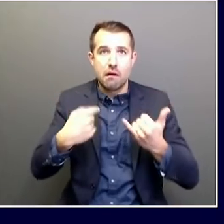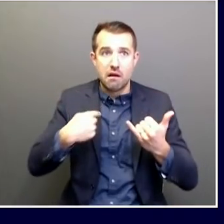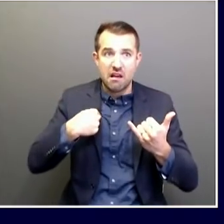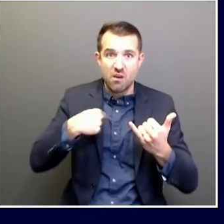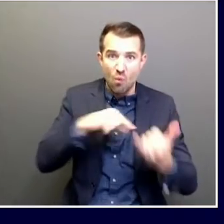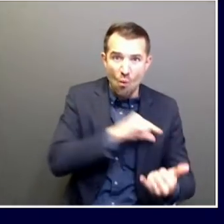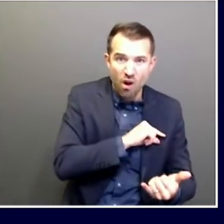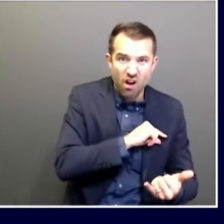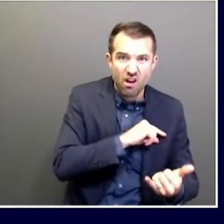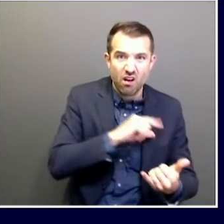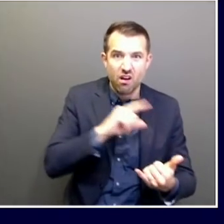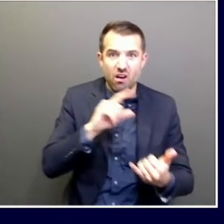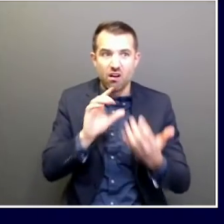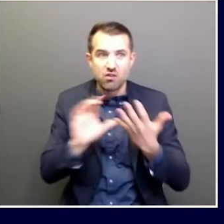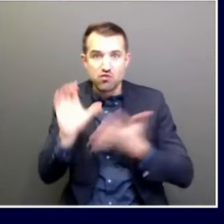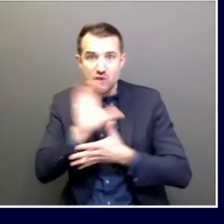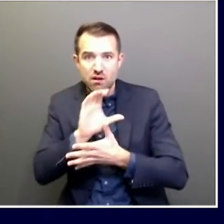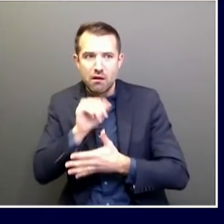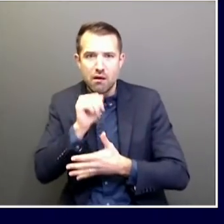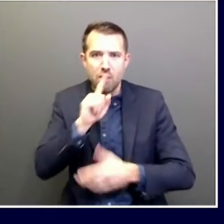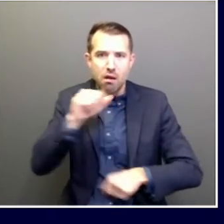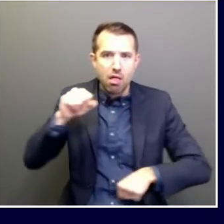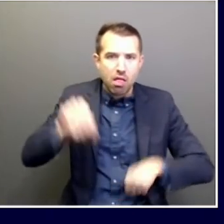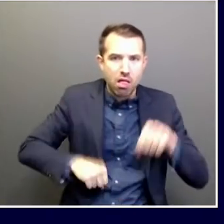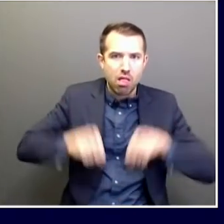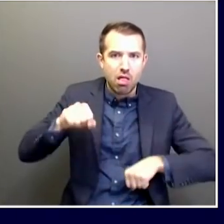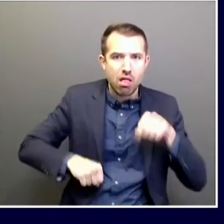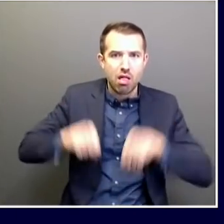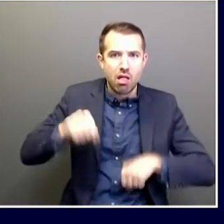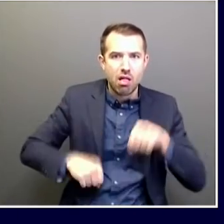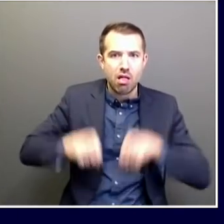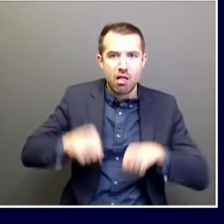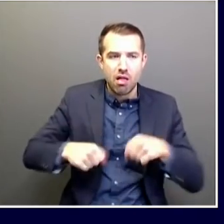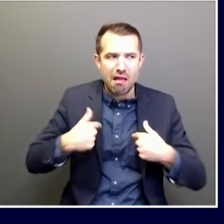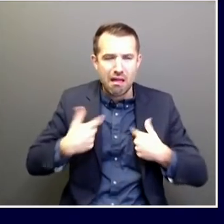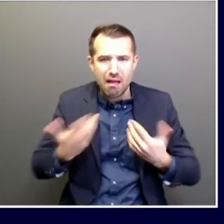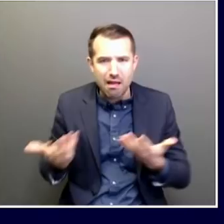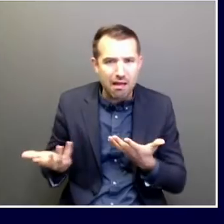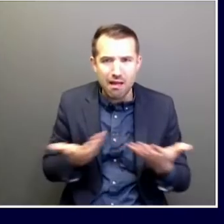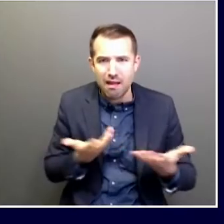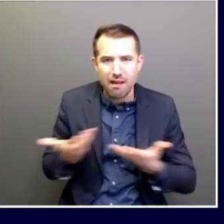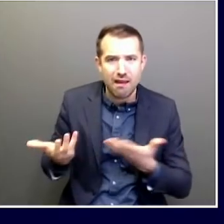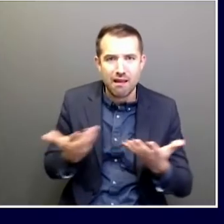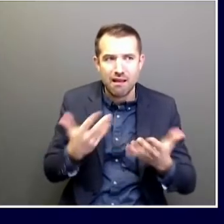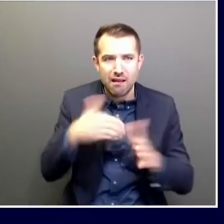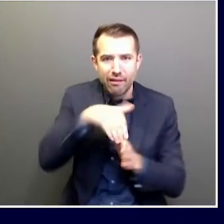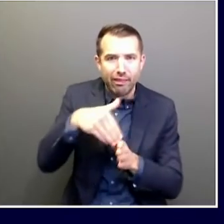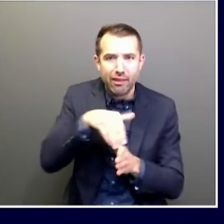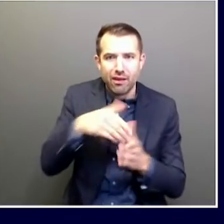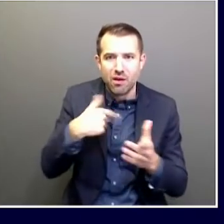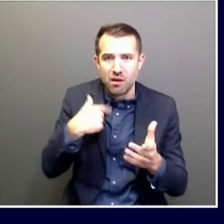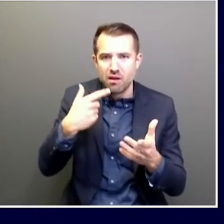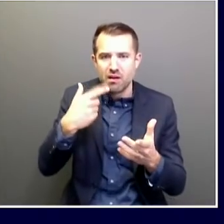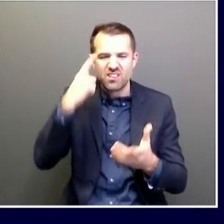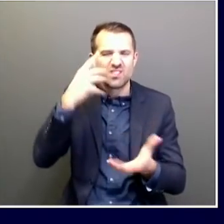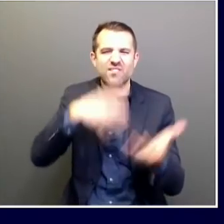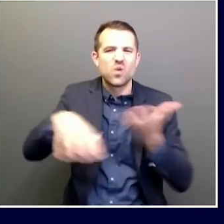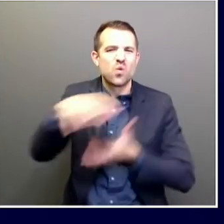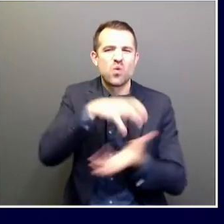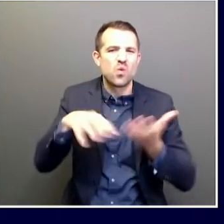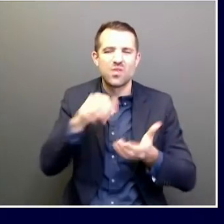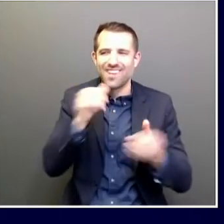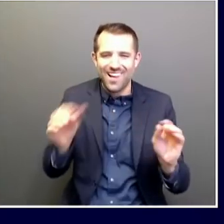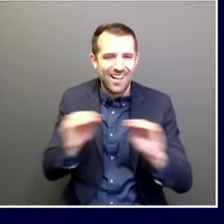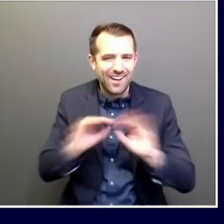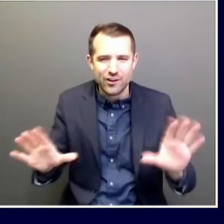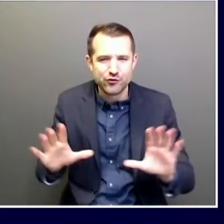criteria. What this meant was that there may have been folks who were eligible before, but who were sitting on the sidelines because